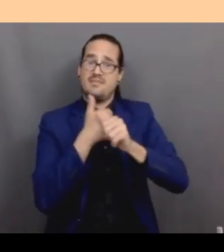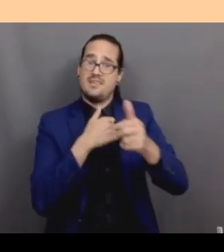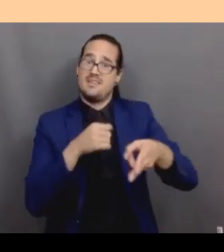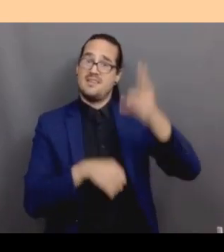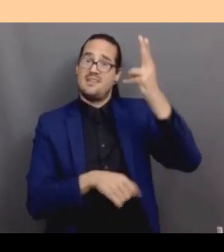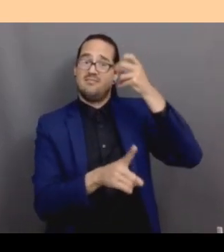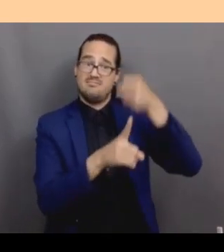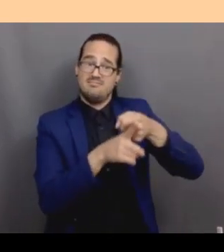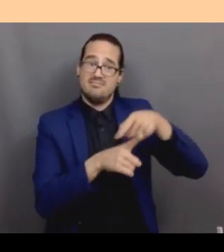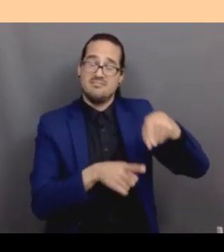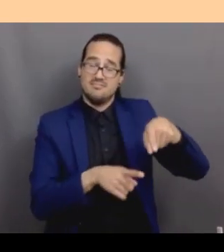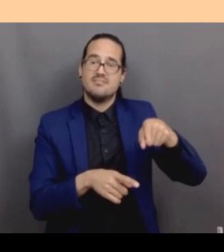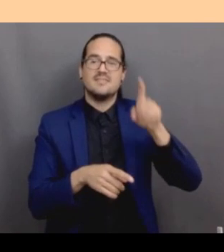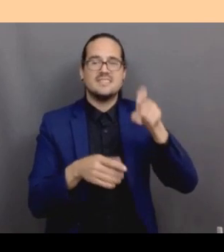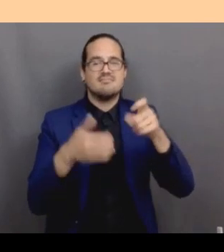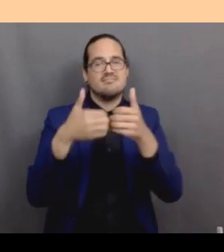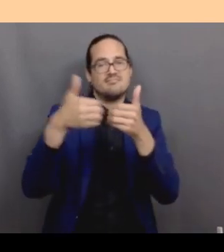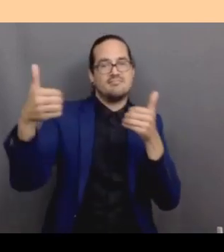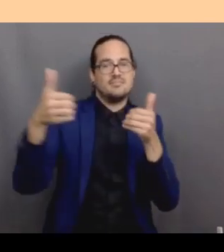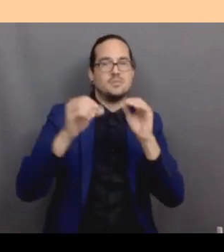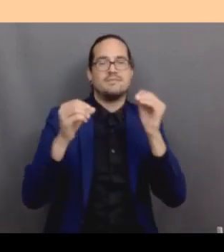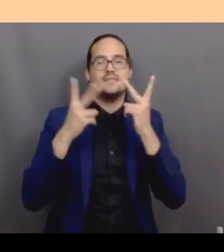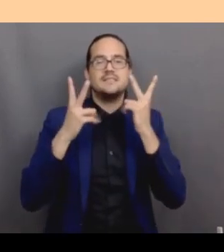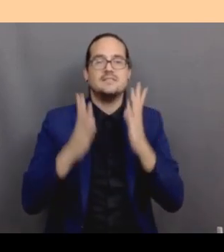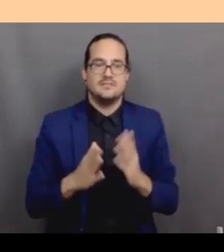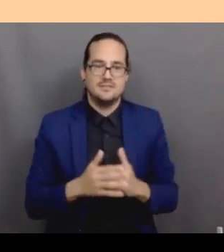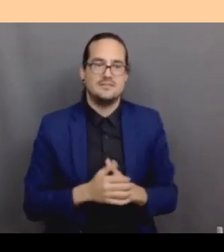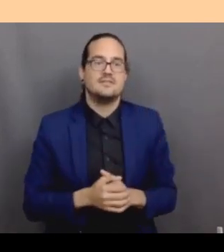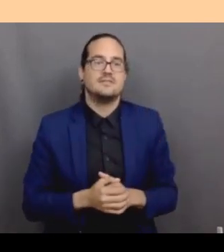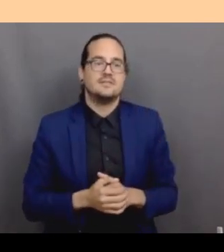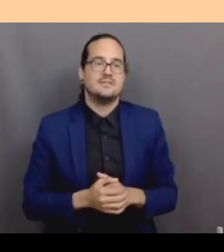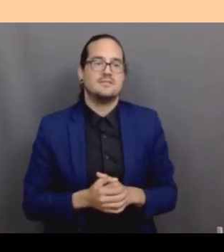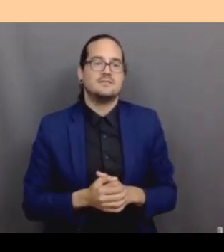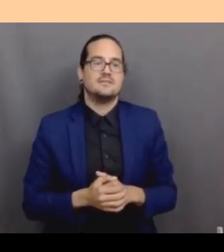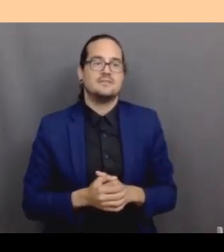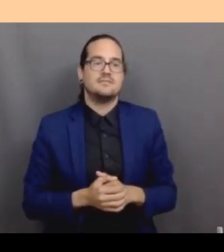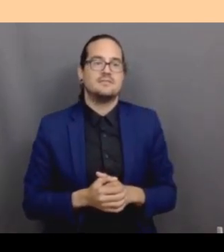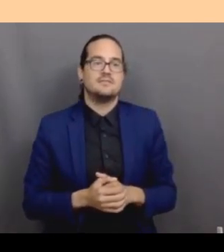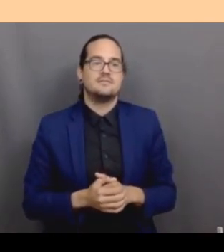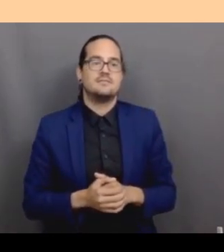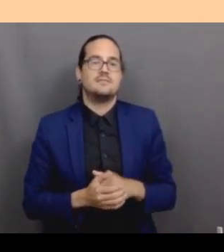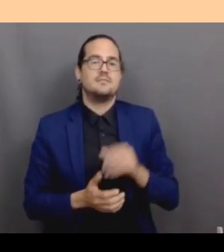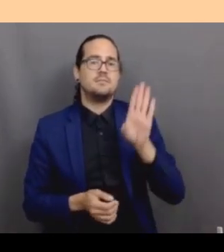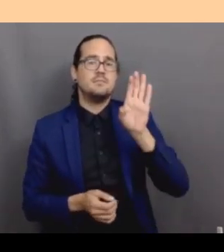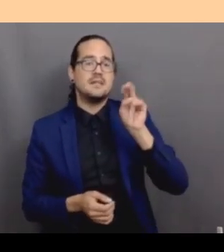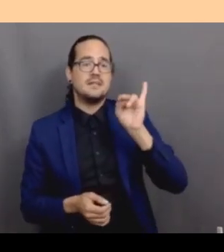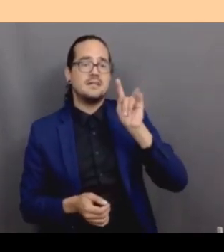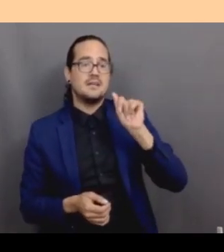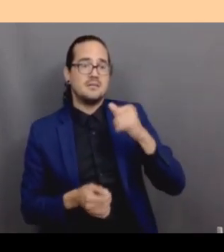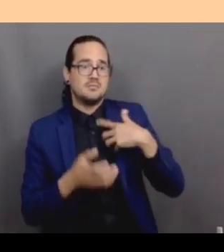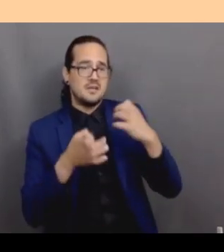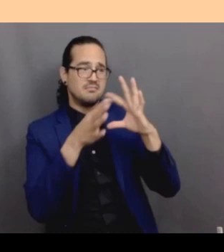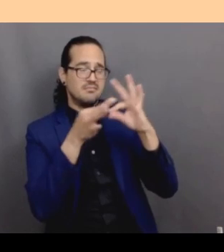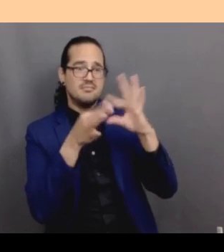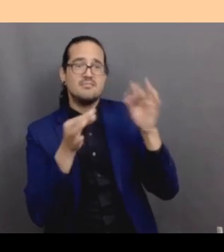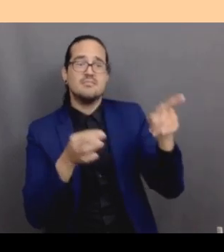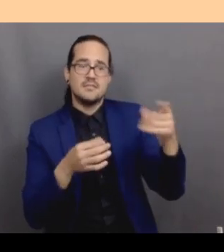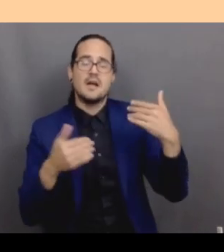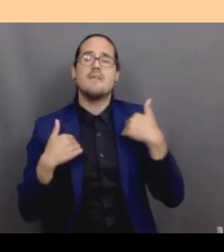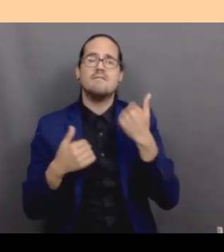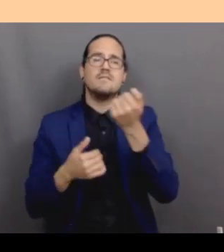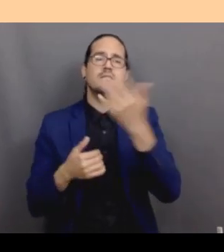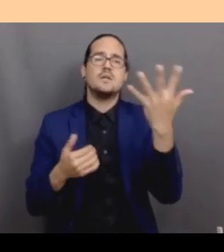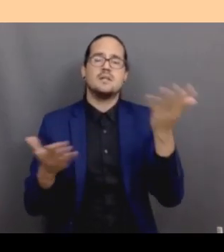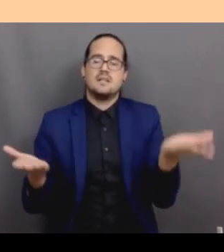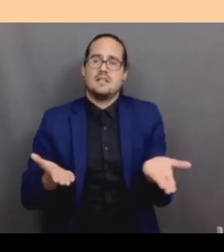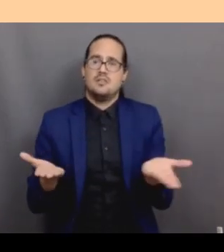add that, we do have several programs going on throughout the county where we have